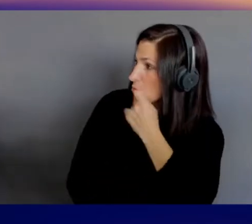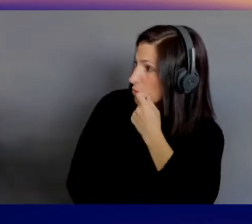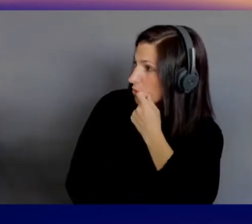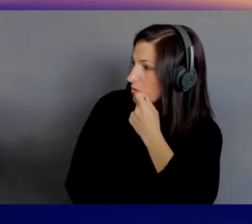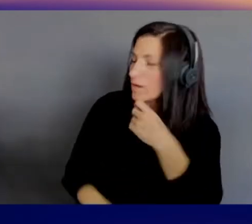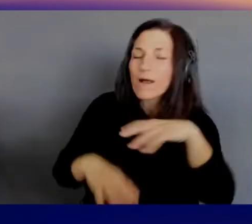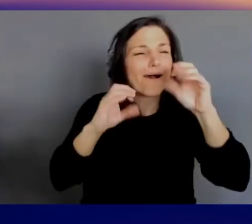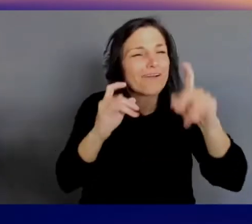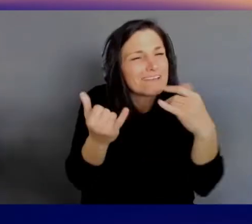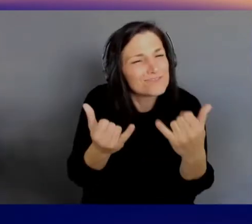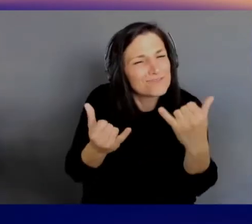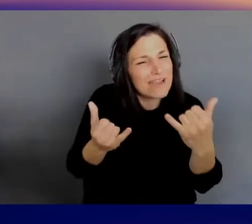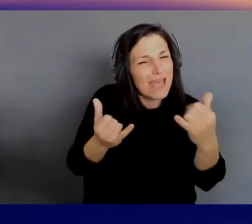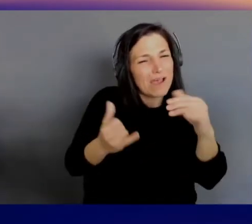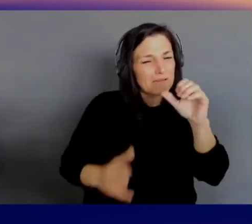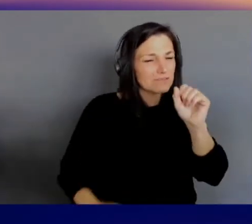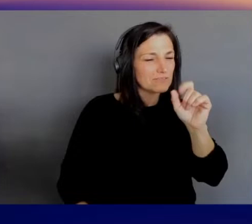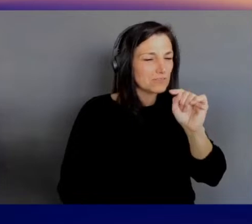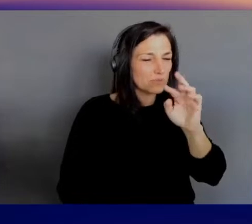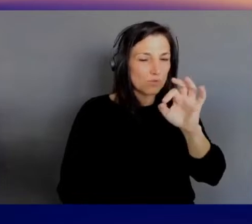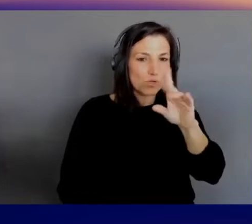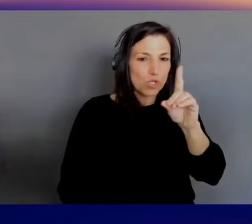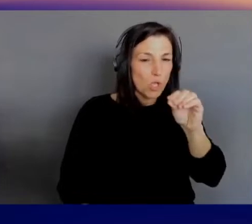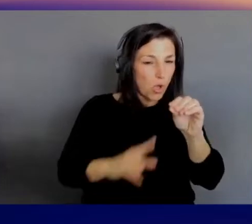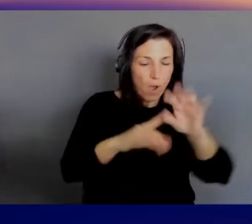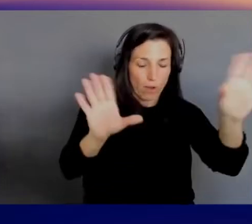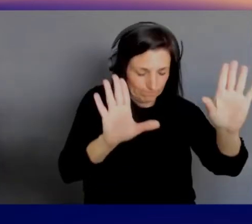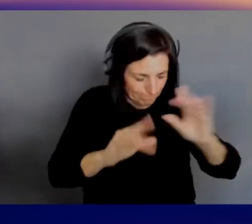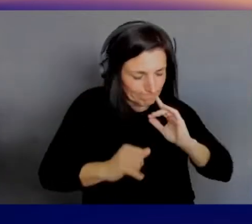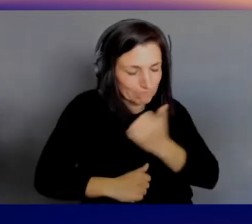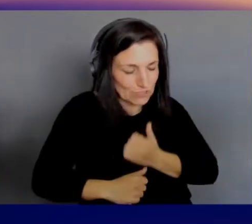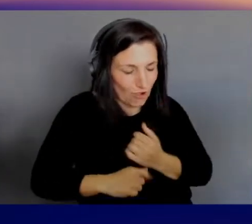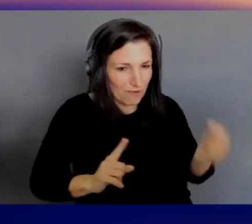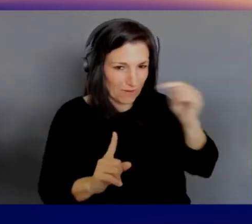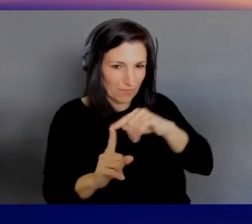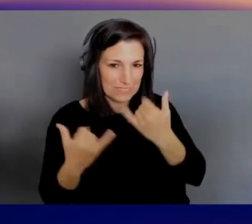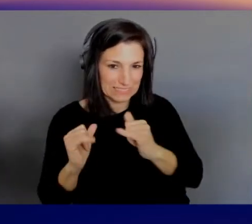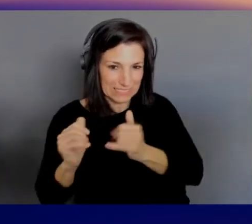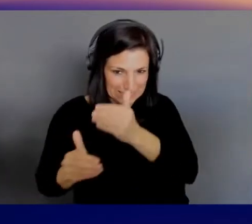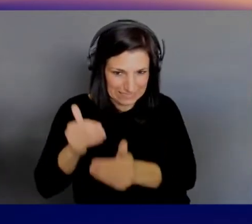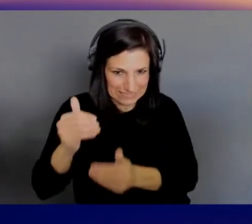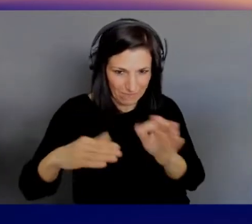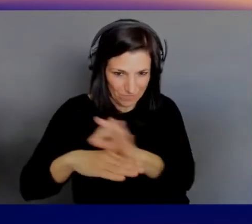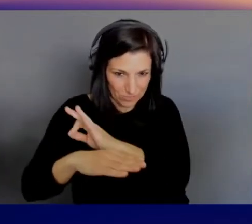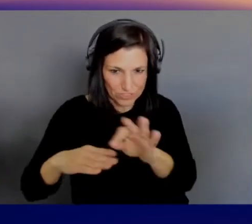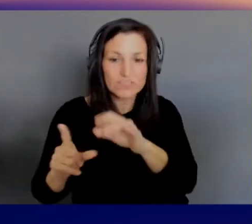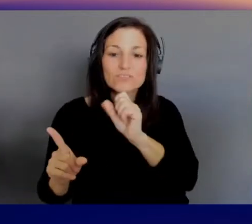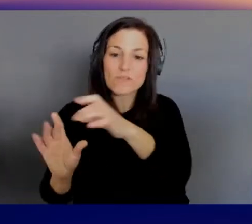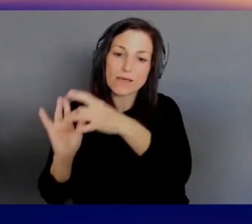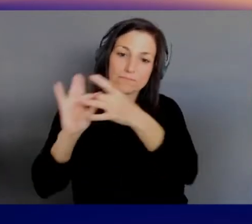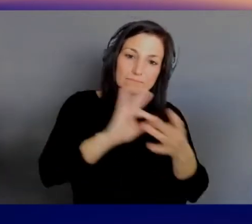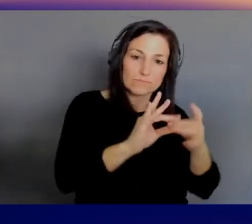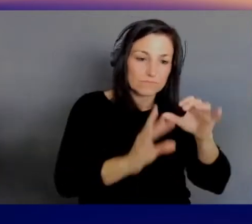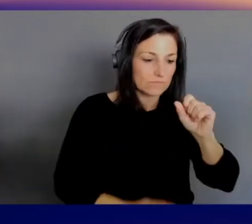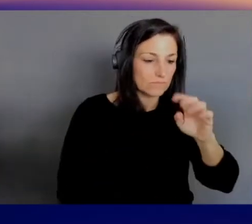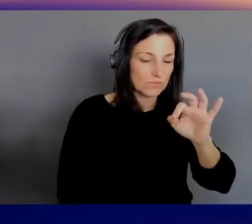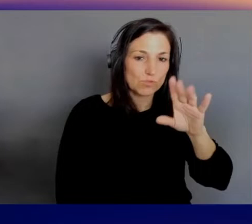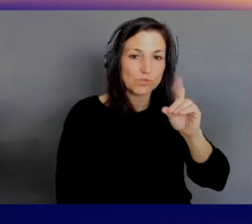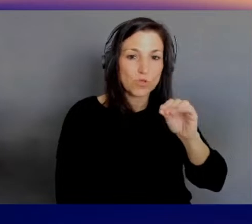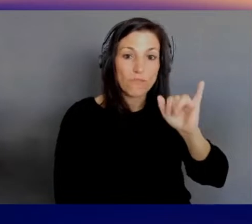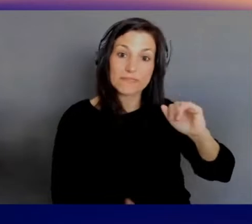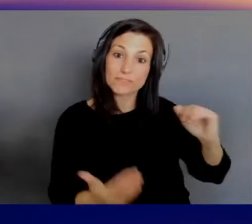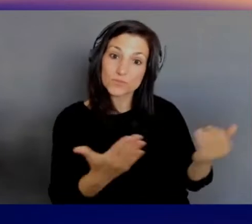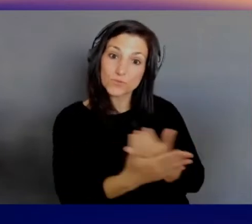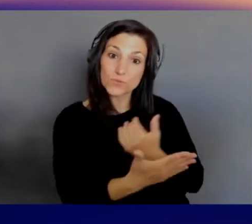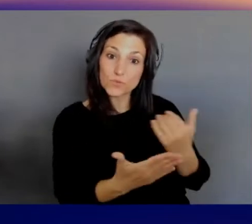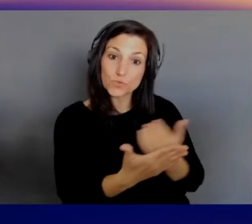still doing, we're still on Step Functions, yeah, sorry. Step Functions has Workflow Studio, and that's a very new addition in Step